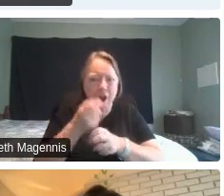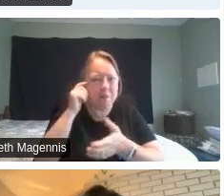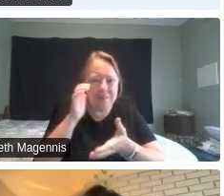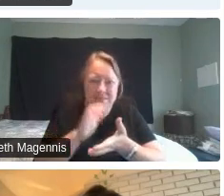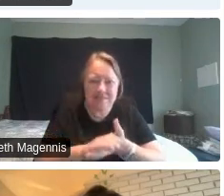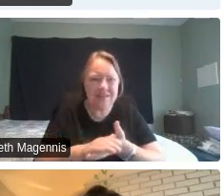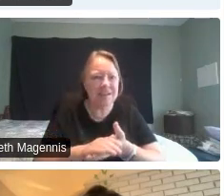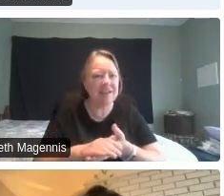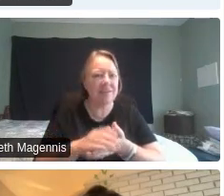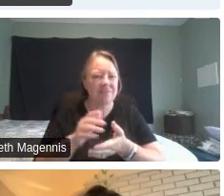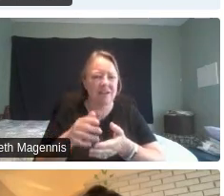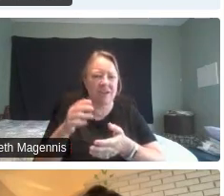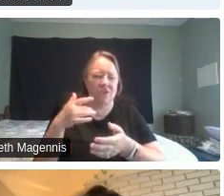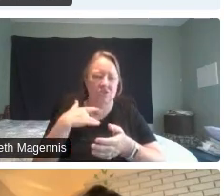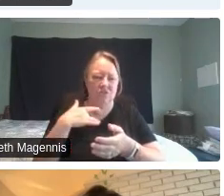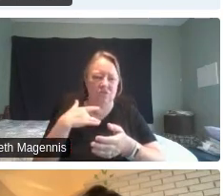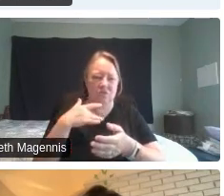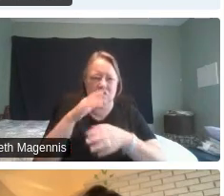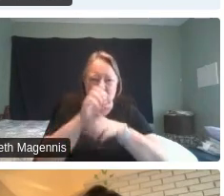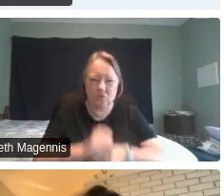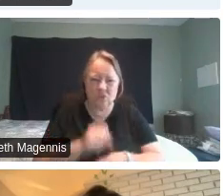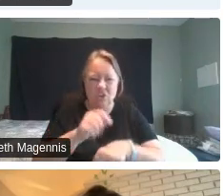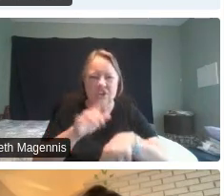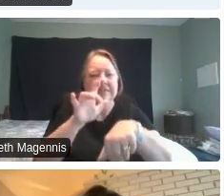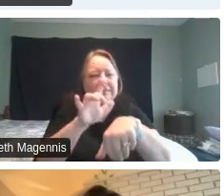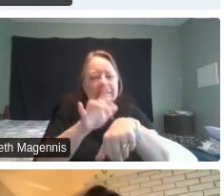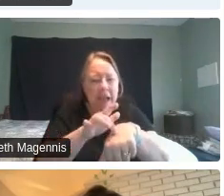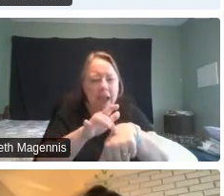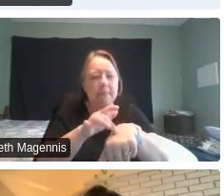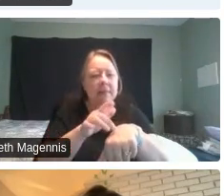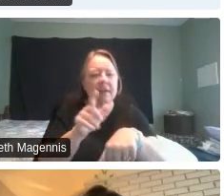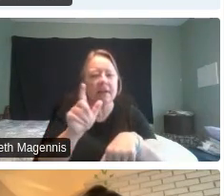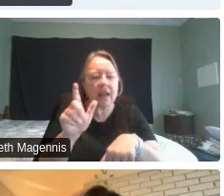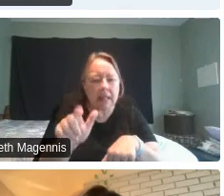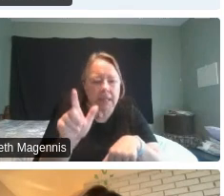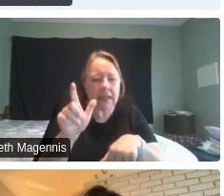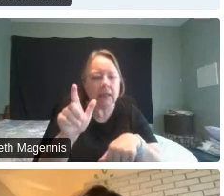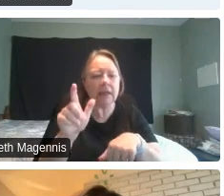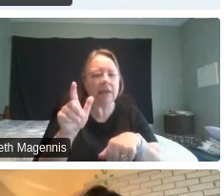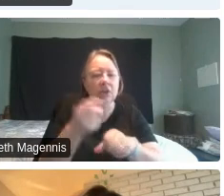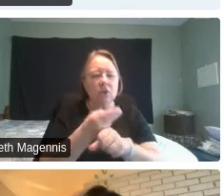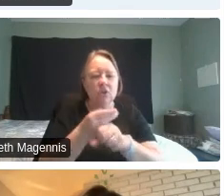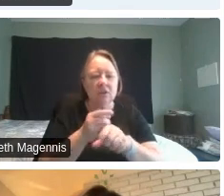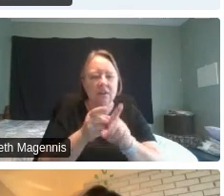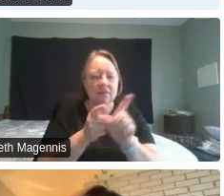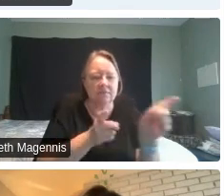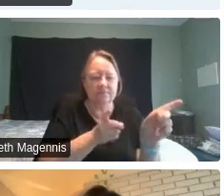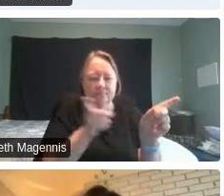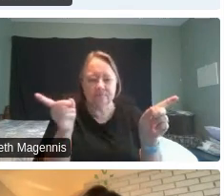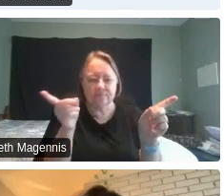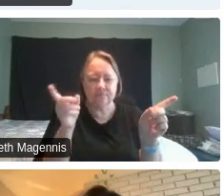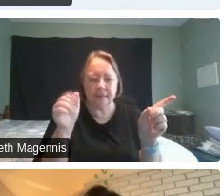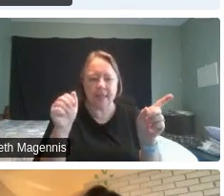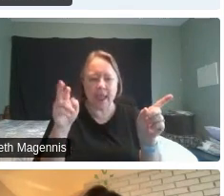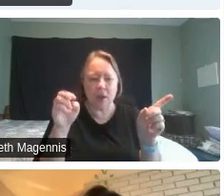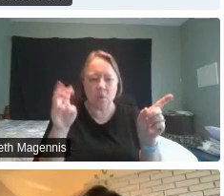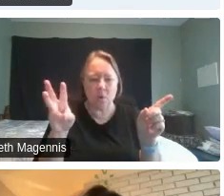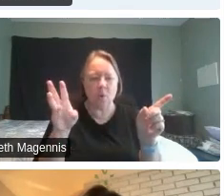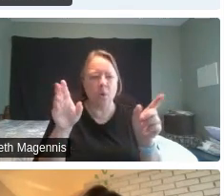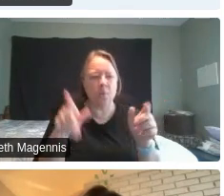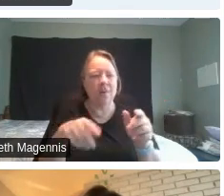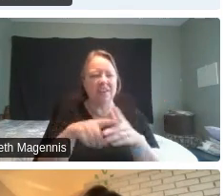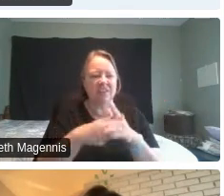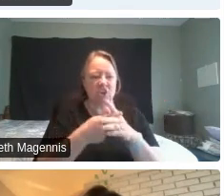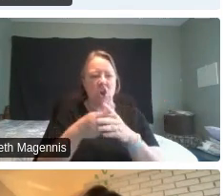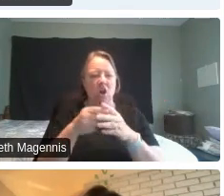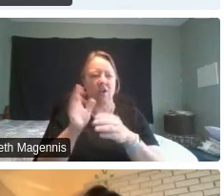to sort of tapping a project or clicking on something or using arrow keys. But Teo, if you actually go back and restart the video from about